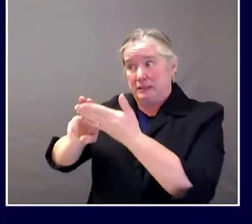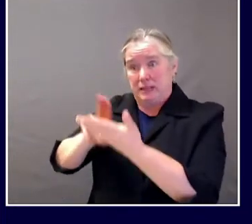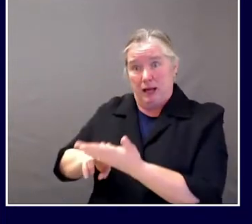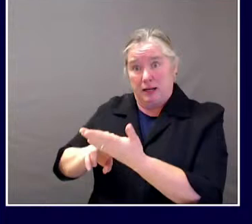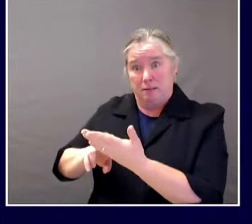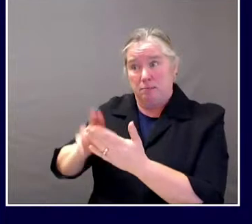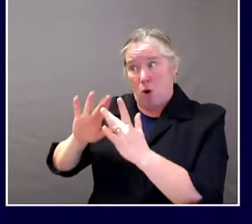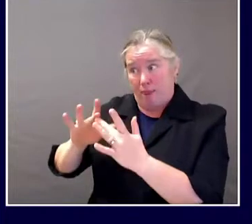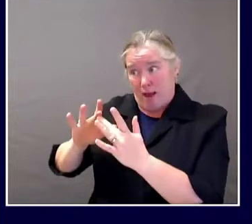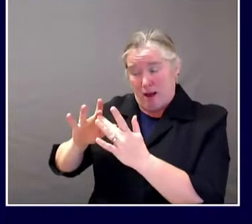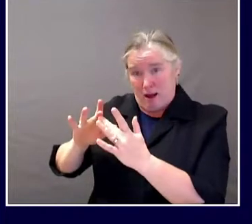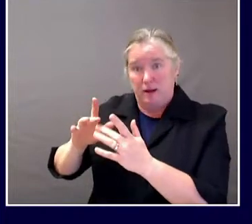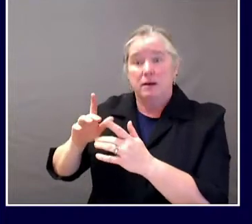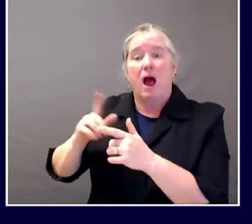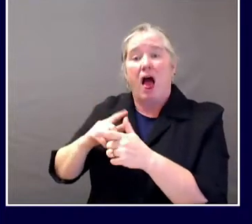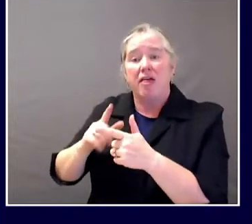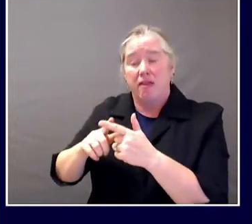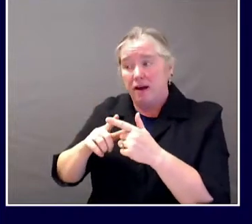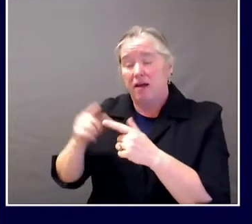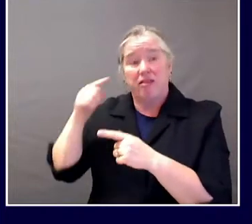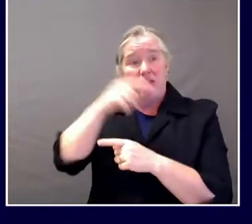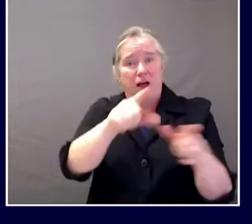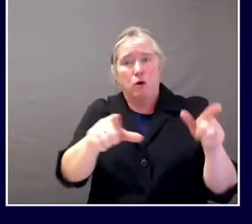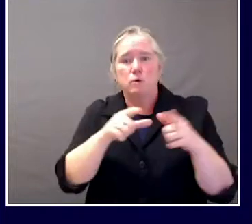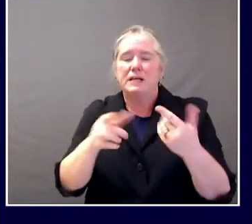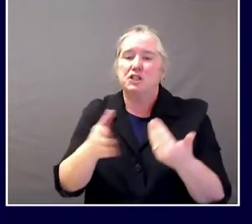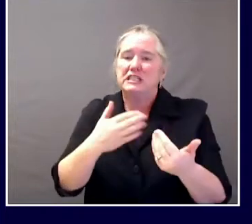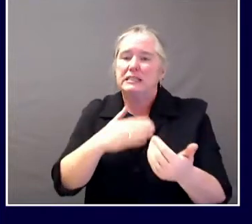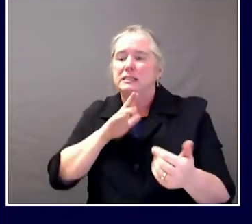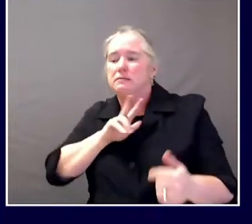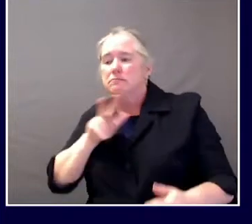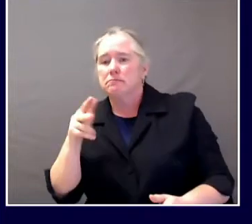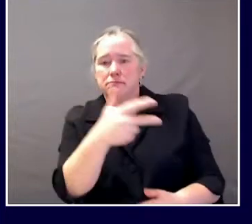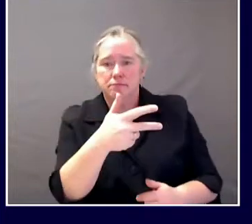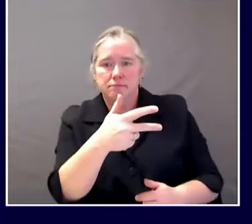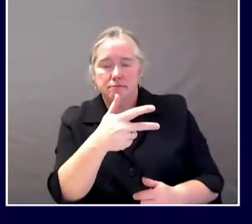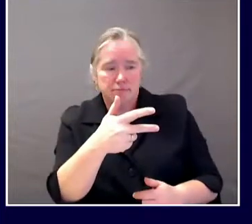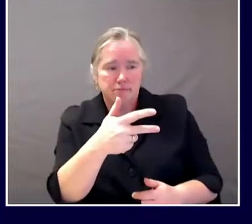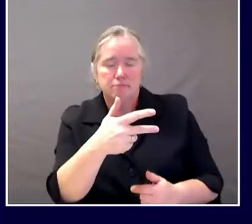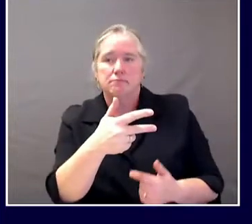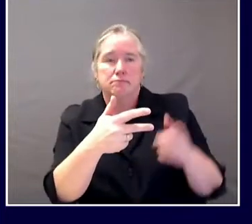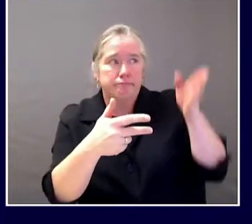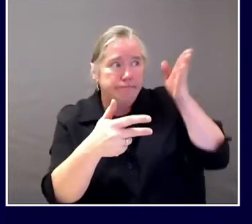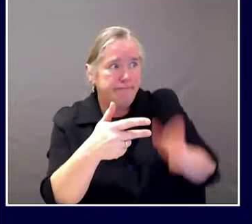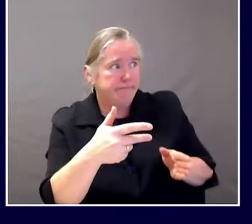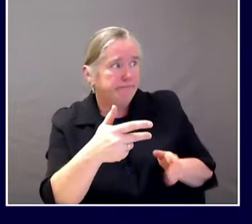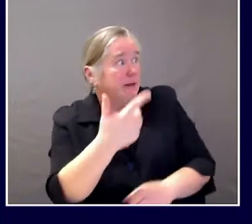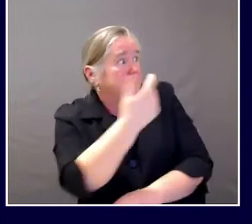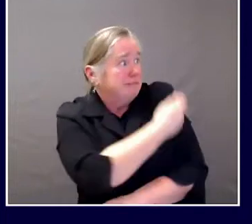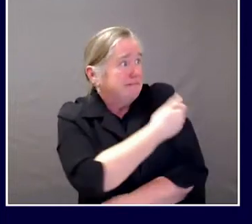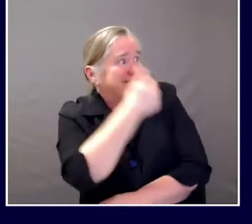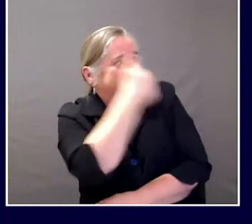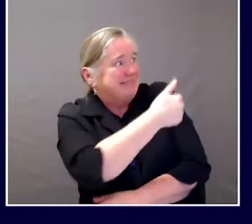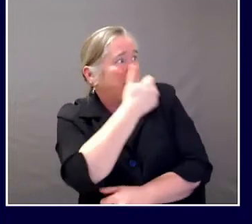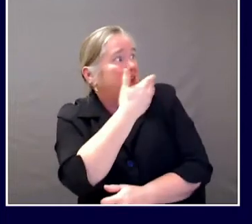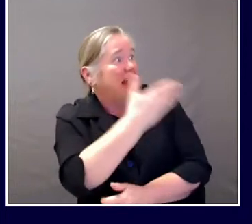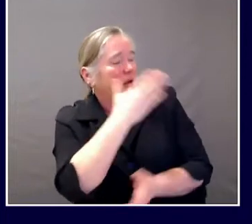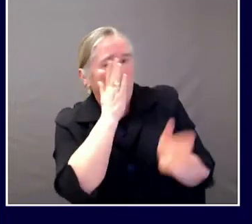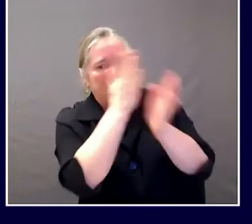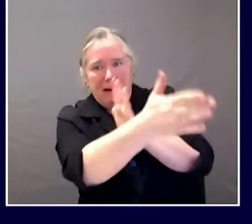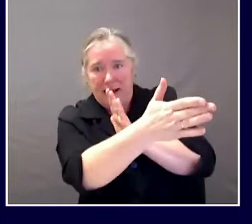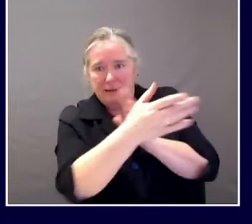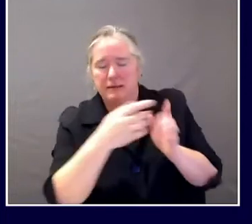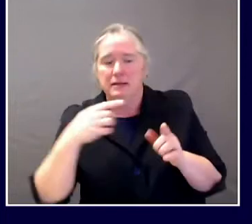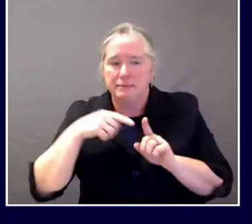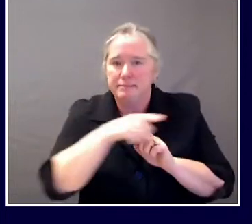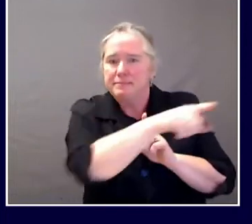those sites in high fashion. Based on what we are currently doing as a state, we know that we will need to make up even